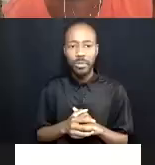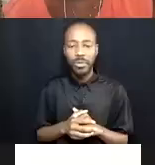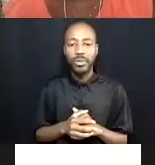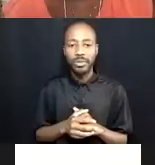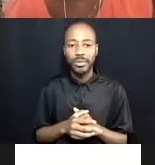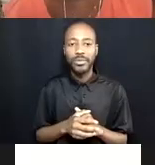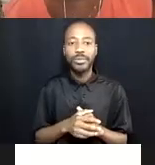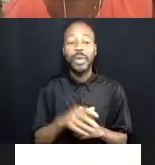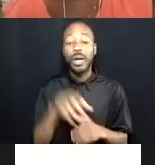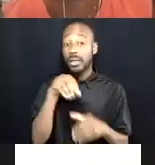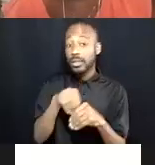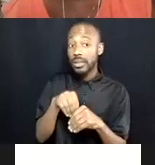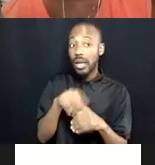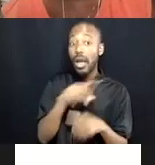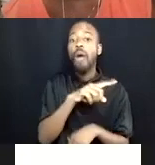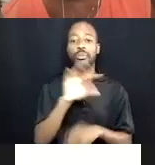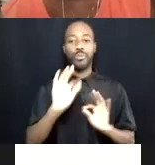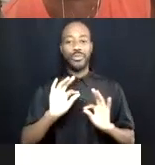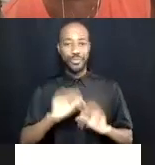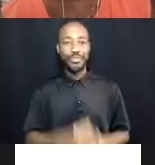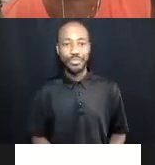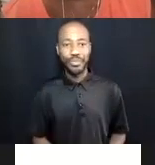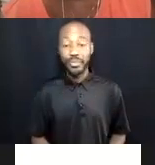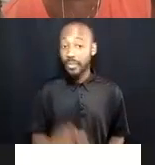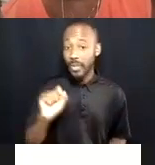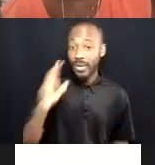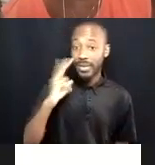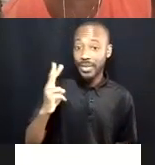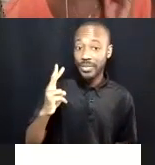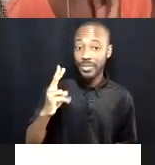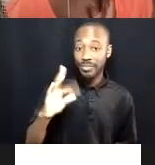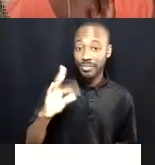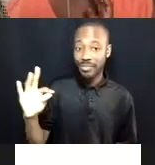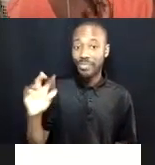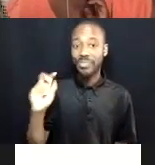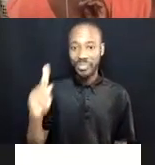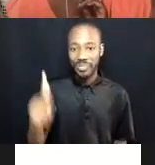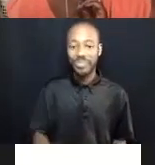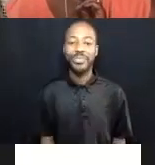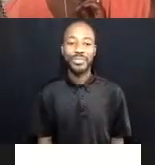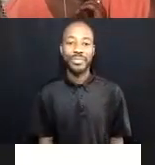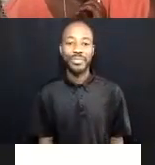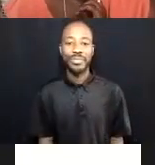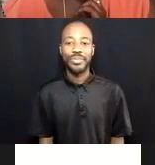your browser? Oh, there you go. Yes. Okay.